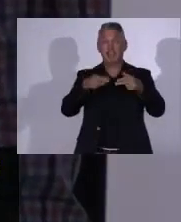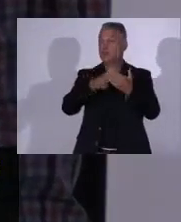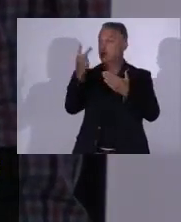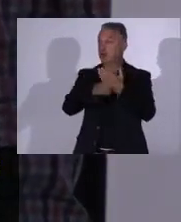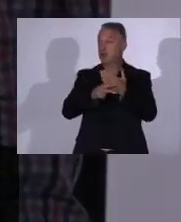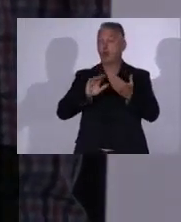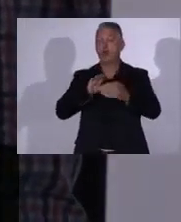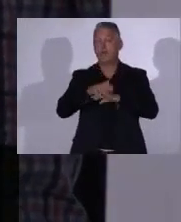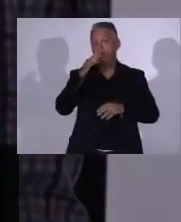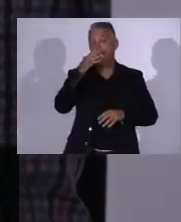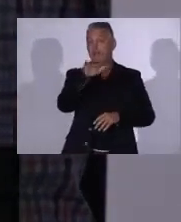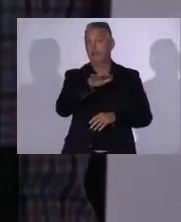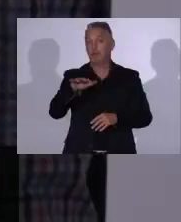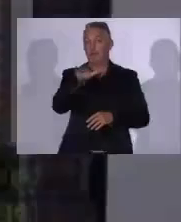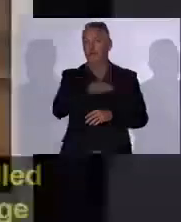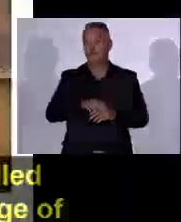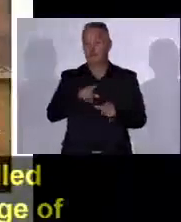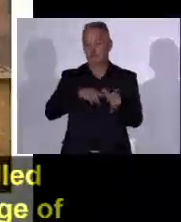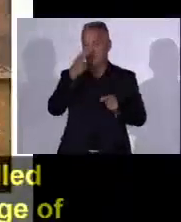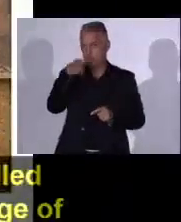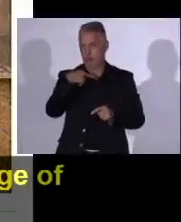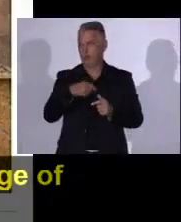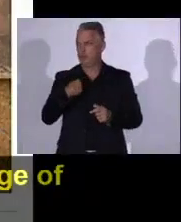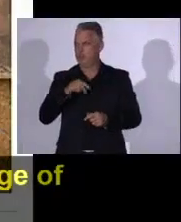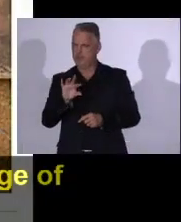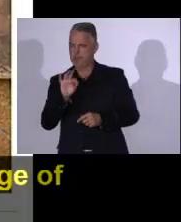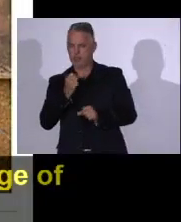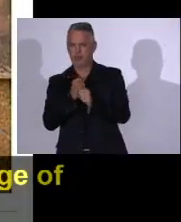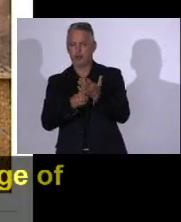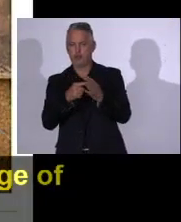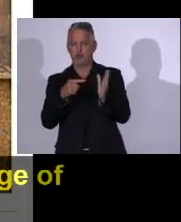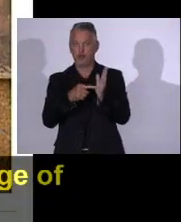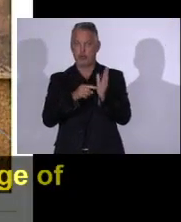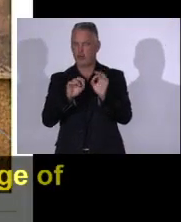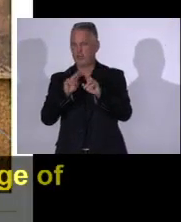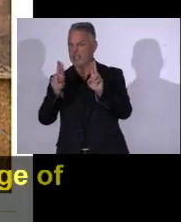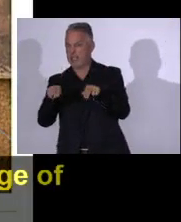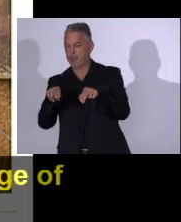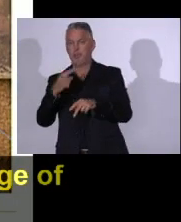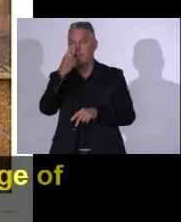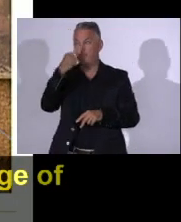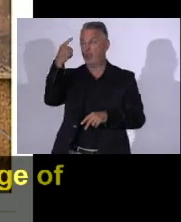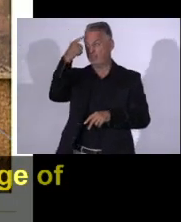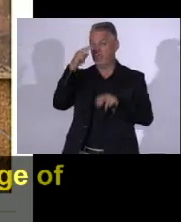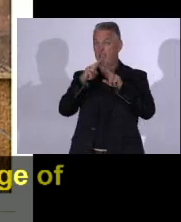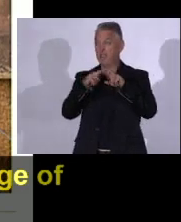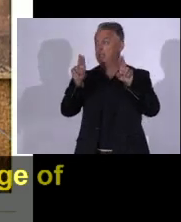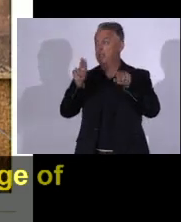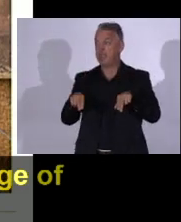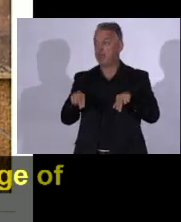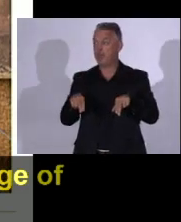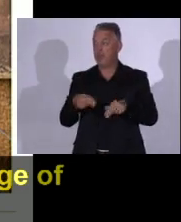age of 55. We've chosen the word Great Getaways rather than camp because camp often means to a lot of people sleeping on the